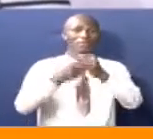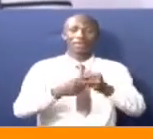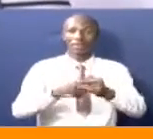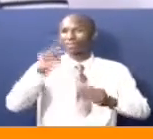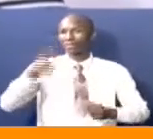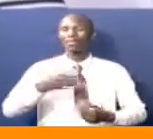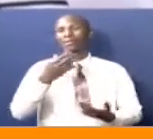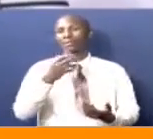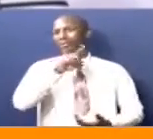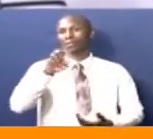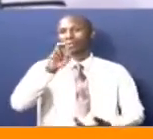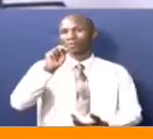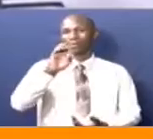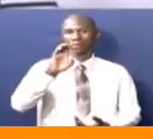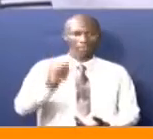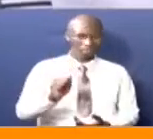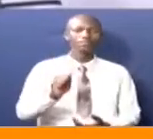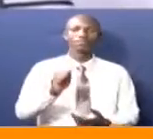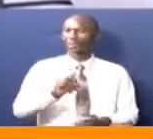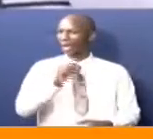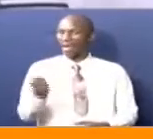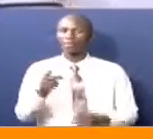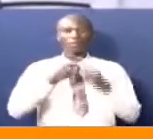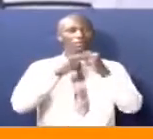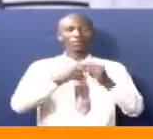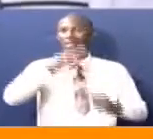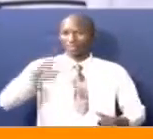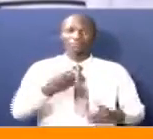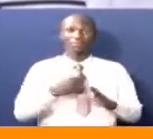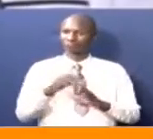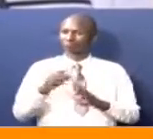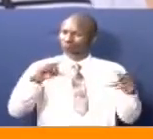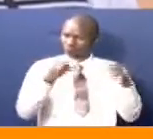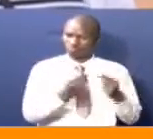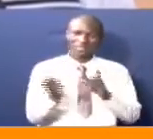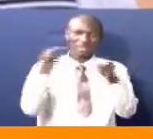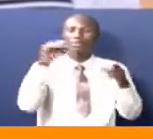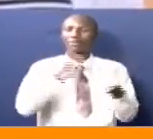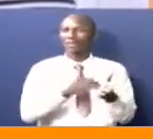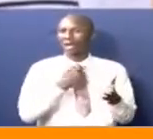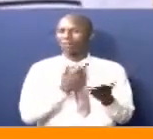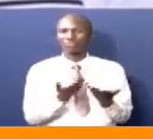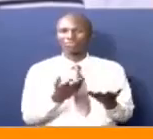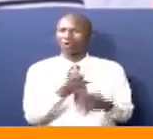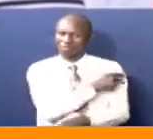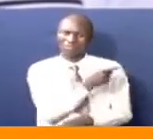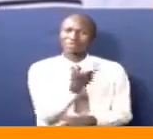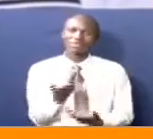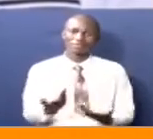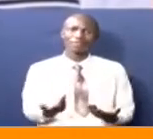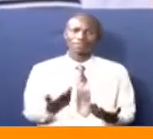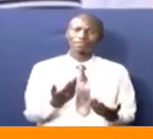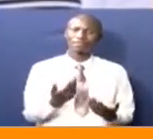AstraZeneca vaccine. We're looking forward to another 700,000 doses to come in. So we have sufficient vaccines, and these vaccines are being